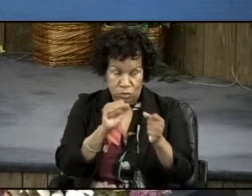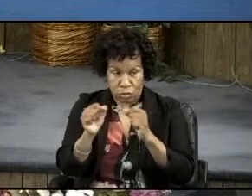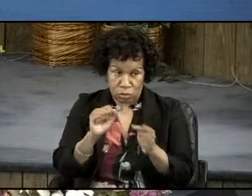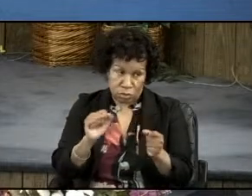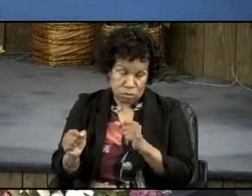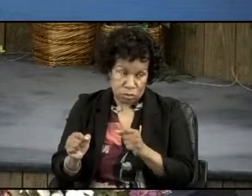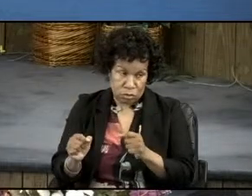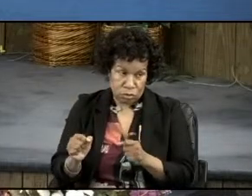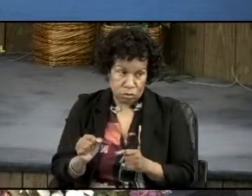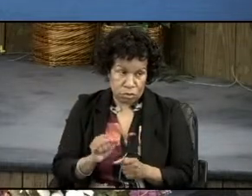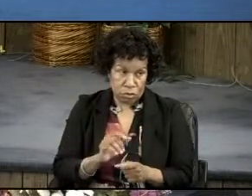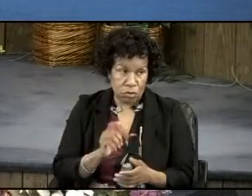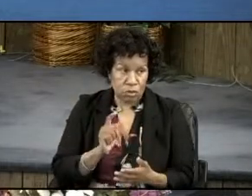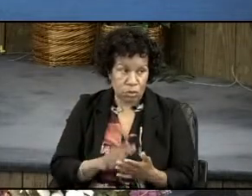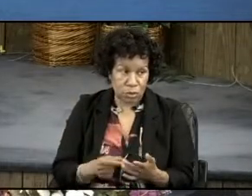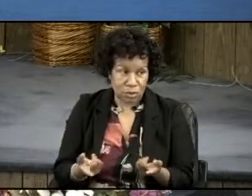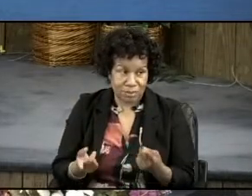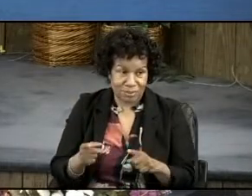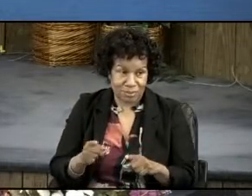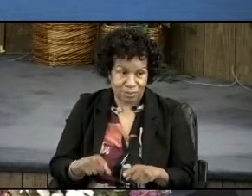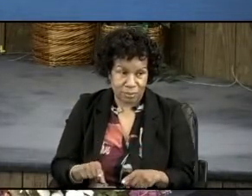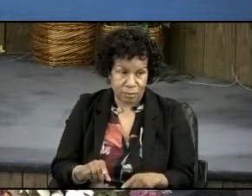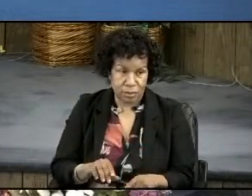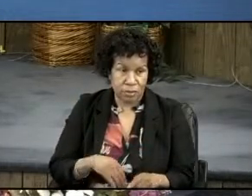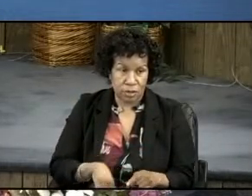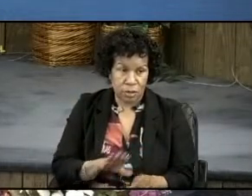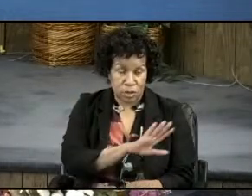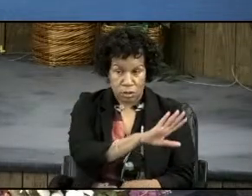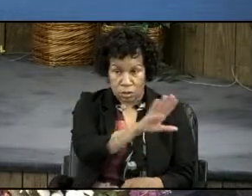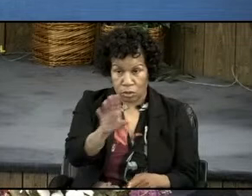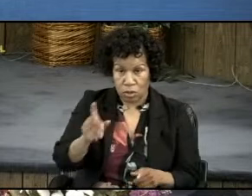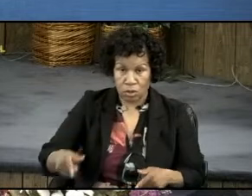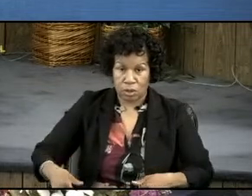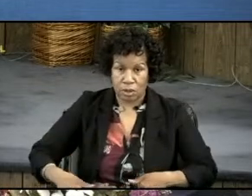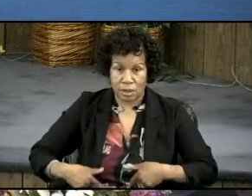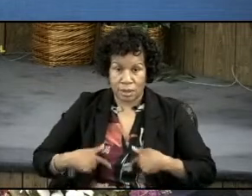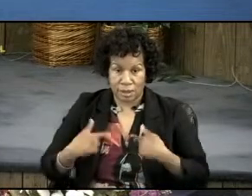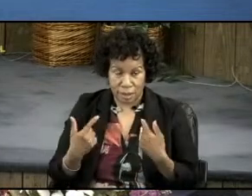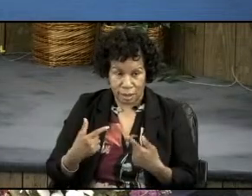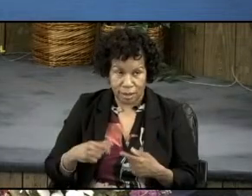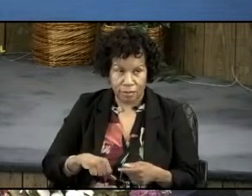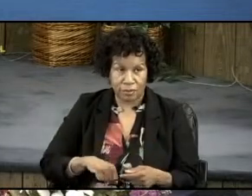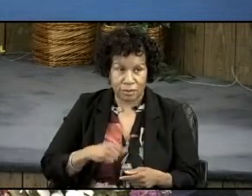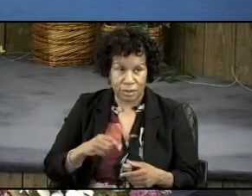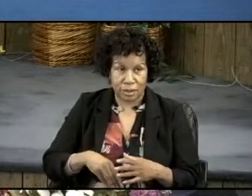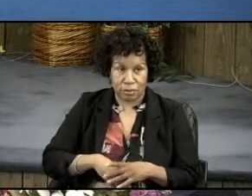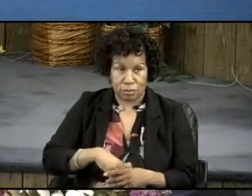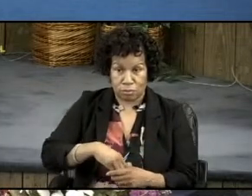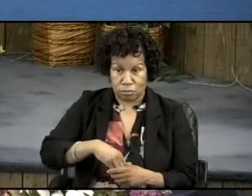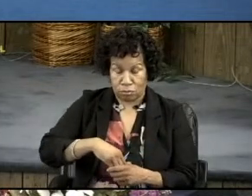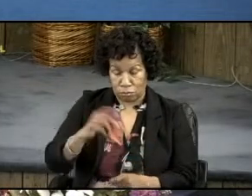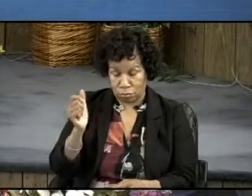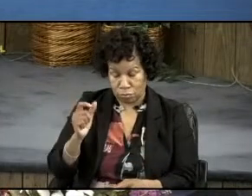whatever it is in your life that's messing with you, it's not leaving until you fight?